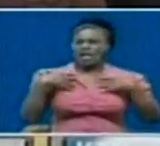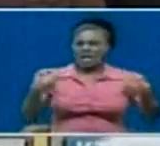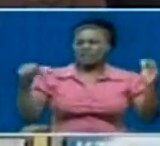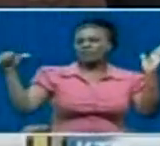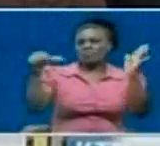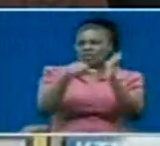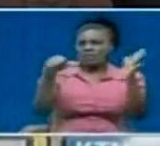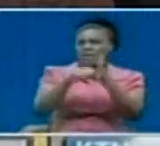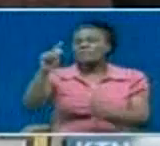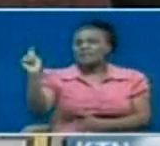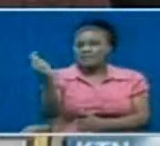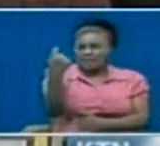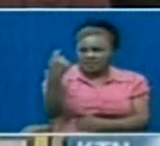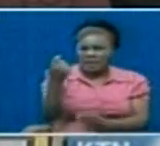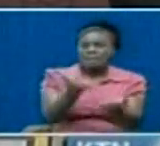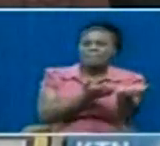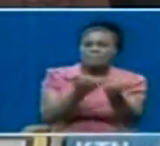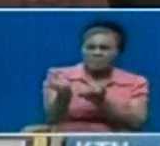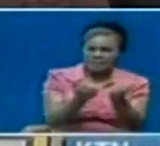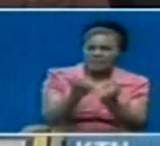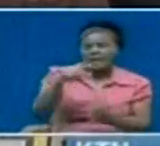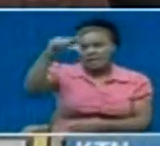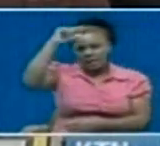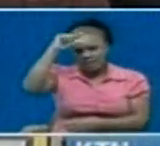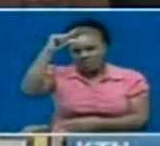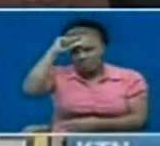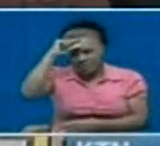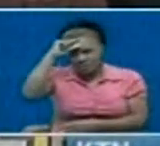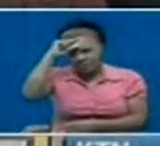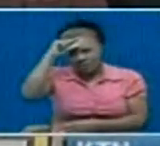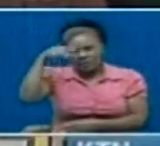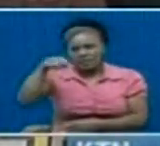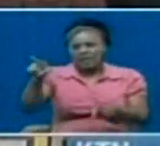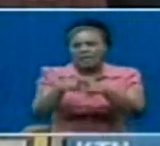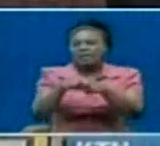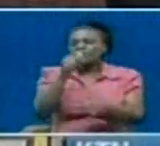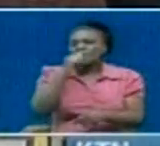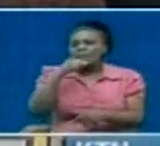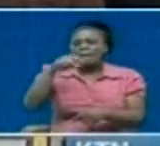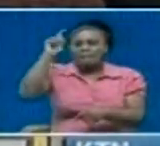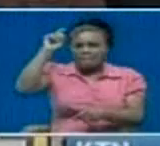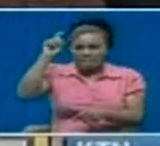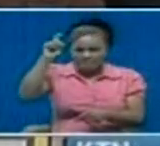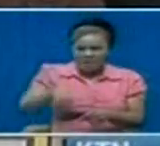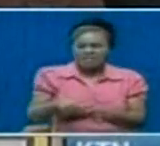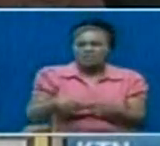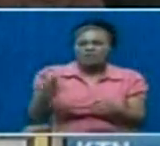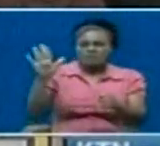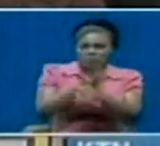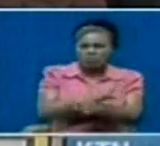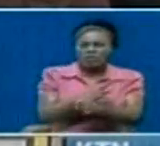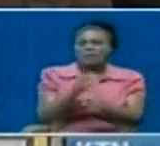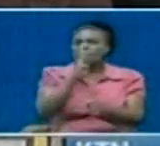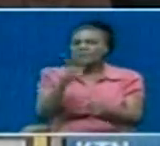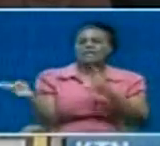for which Kenya businesses, government agencies, and private citizens must be fully prepared to, so that we